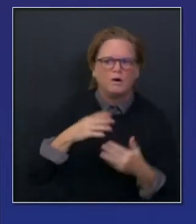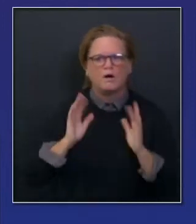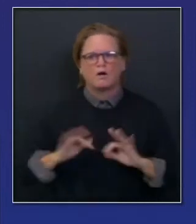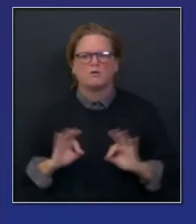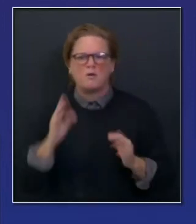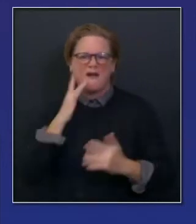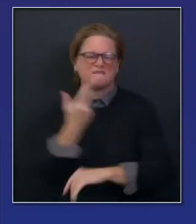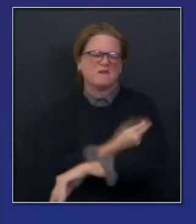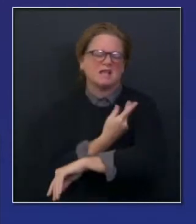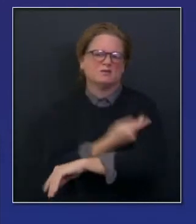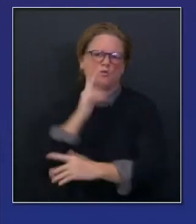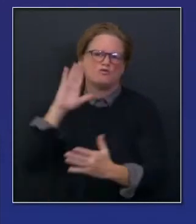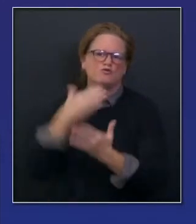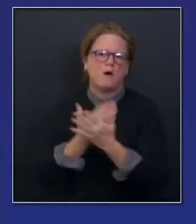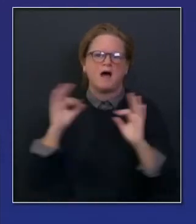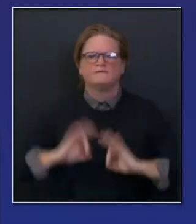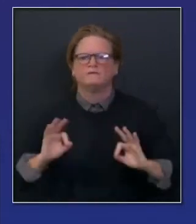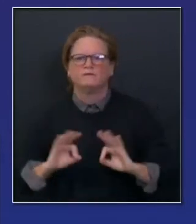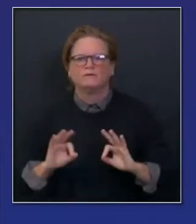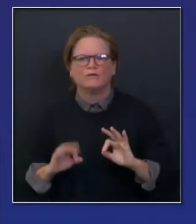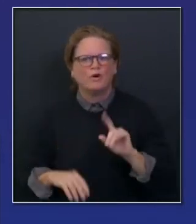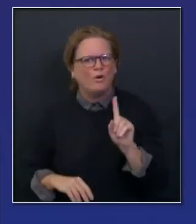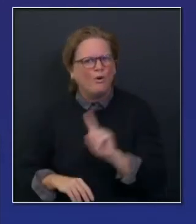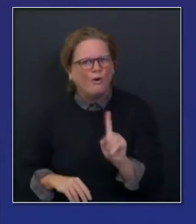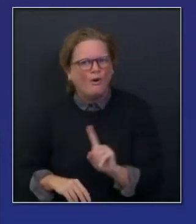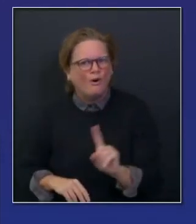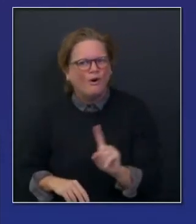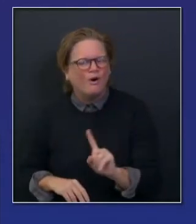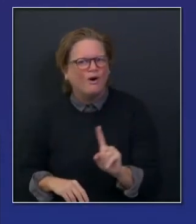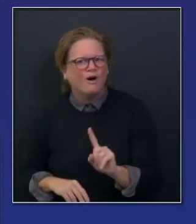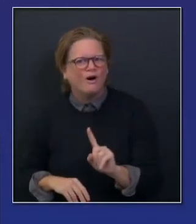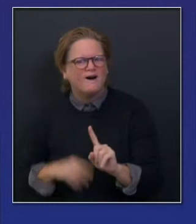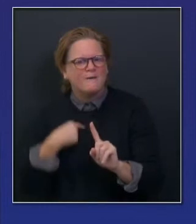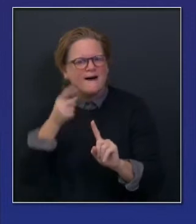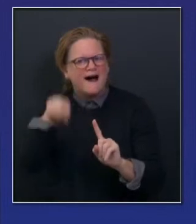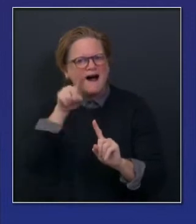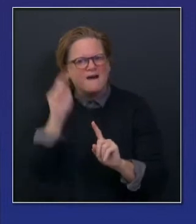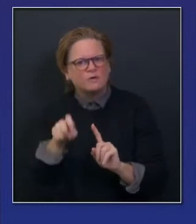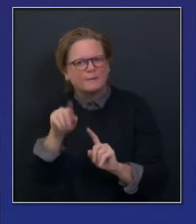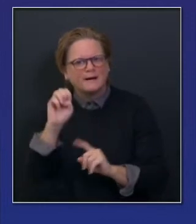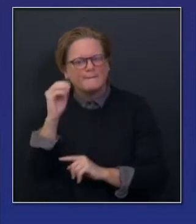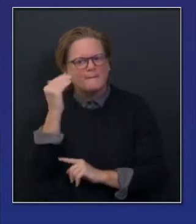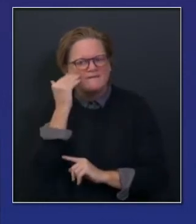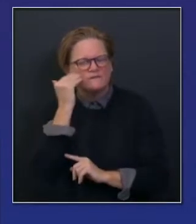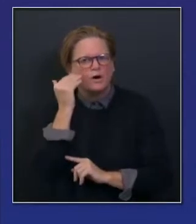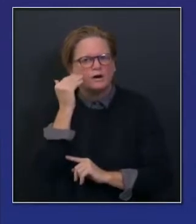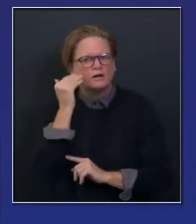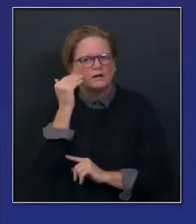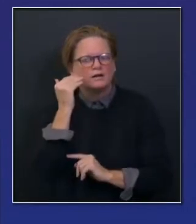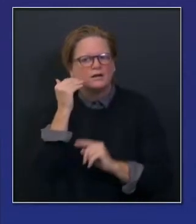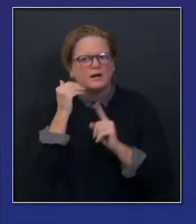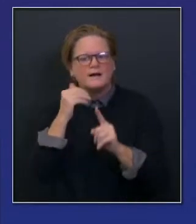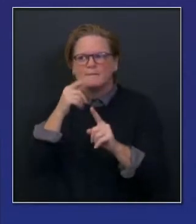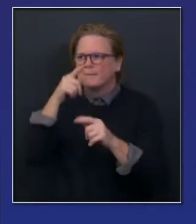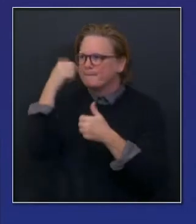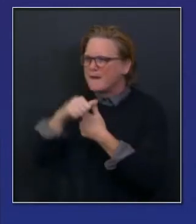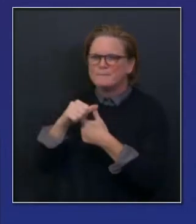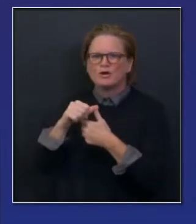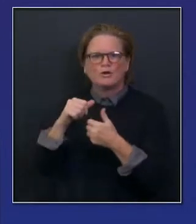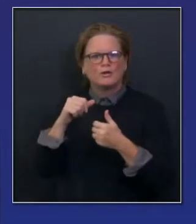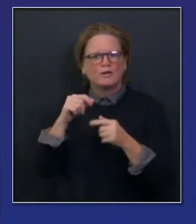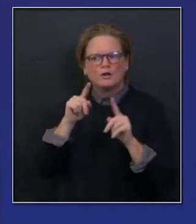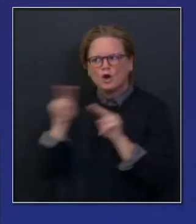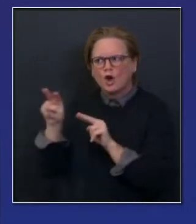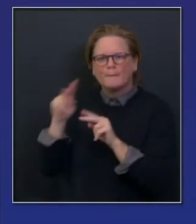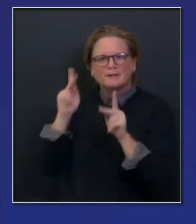But we have to be mindful of how deadly this disease, this pandemic is. Here's what we've just done.